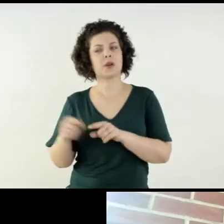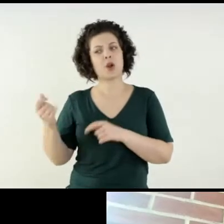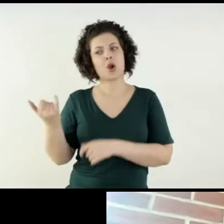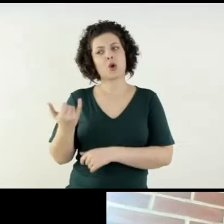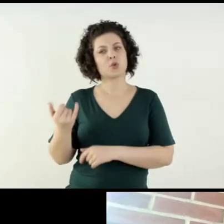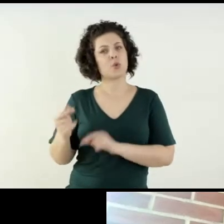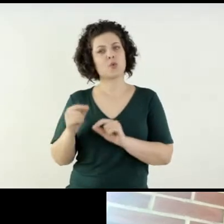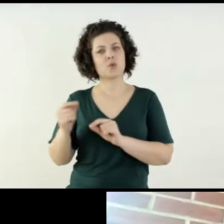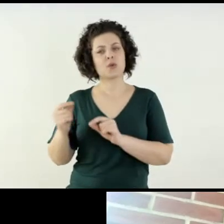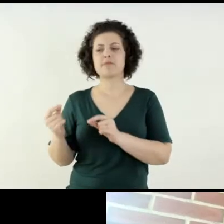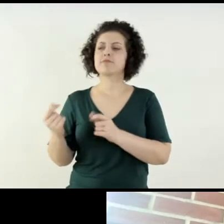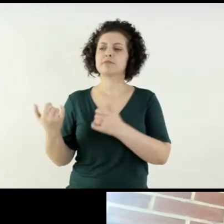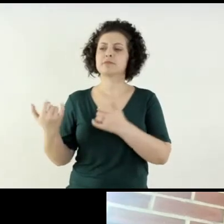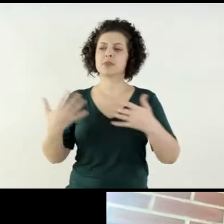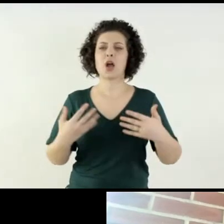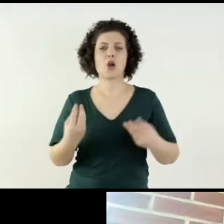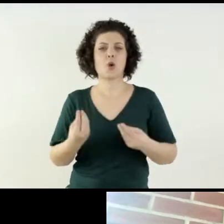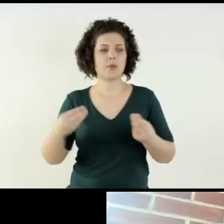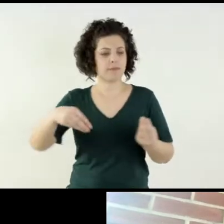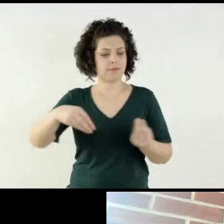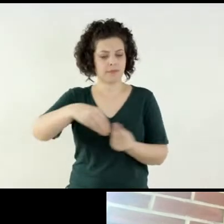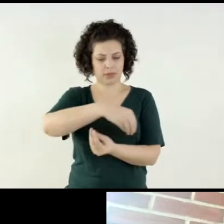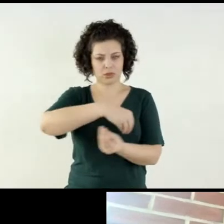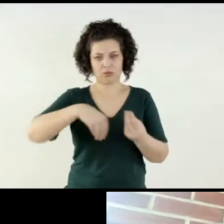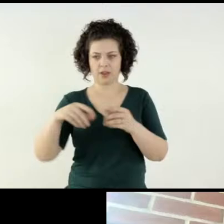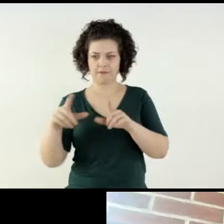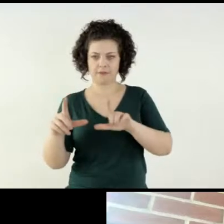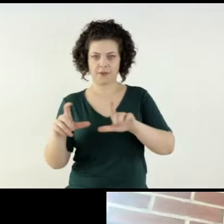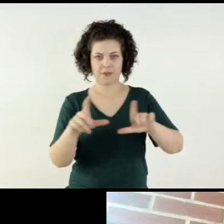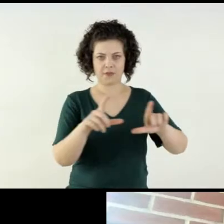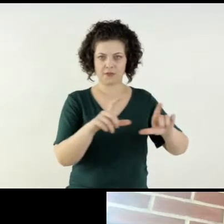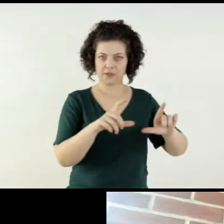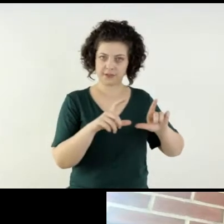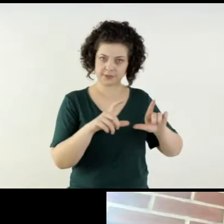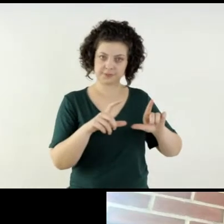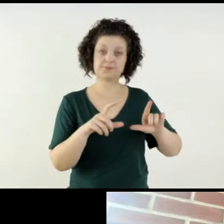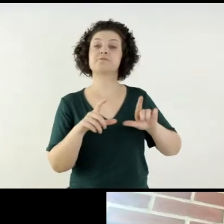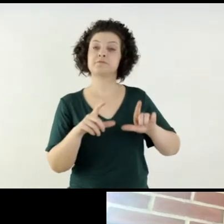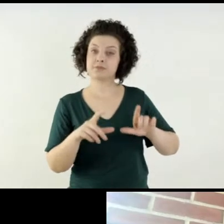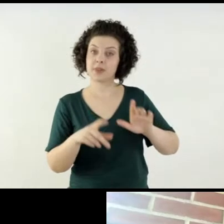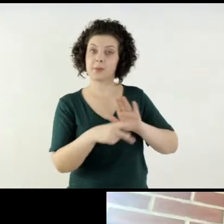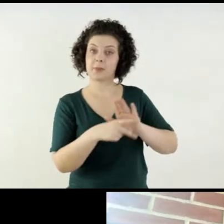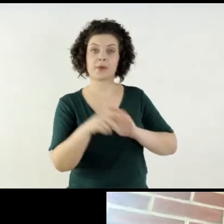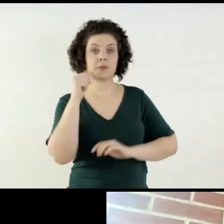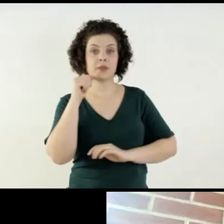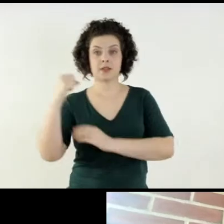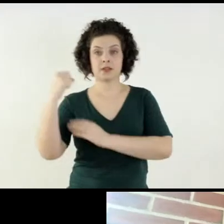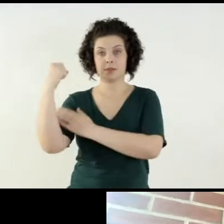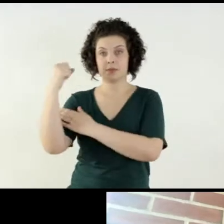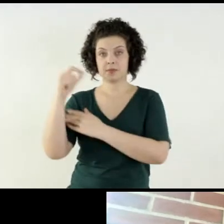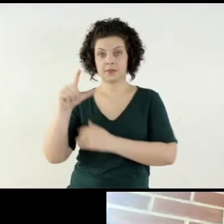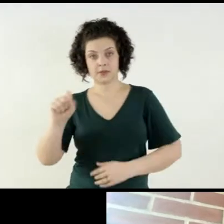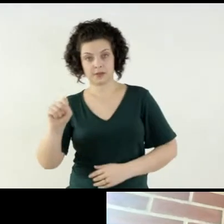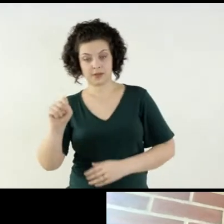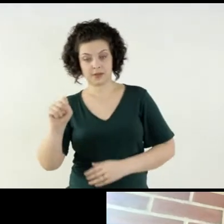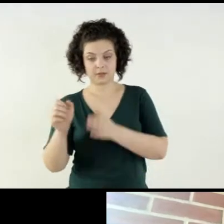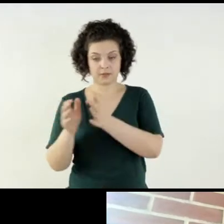the photographs made by lesbian feminists during the ovular workshops in the